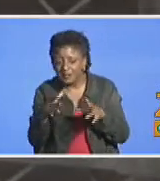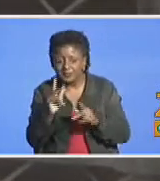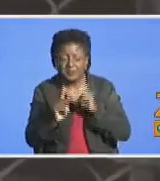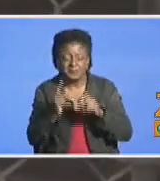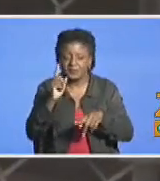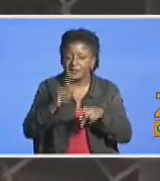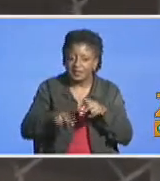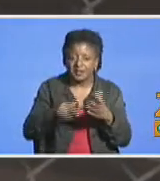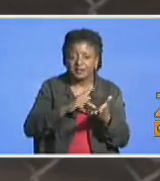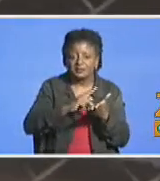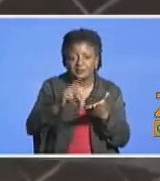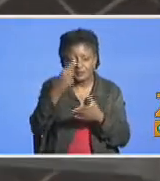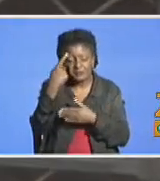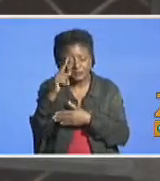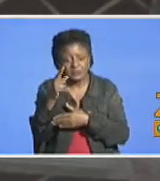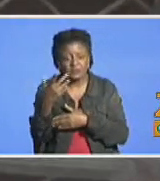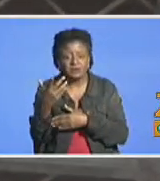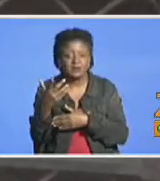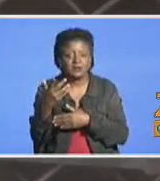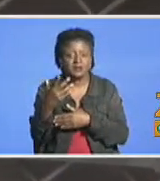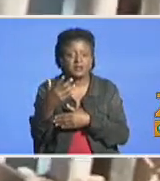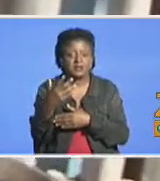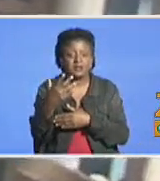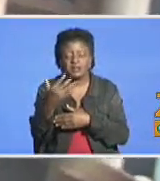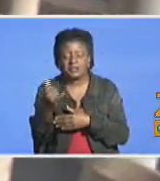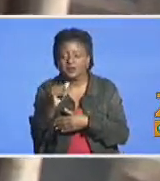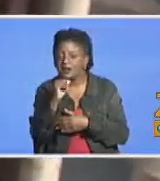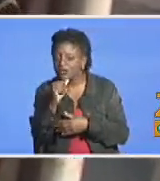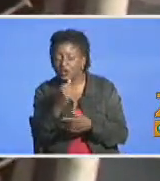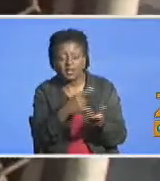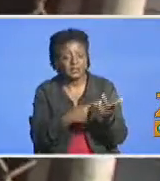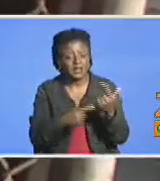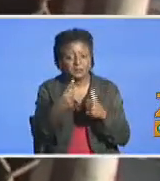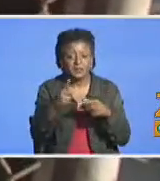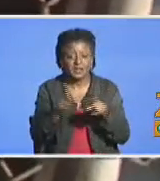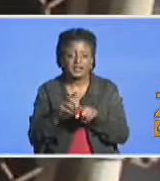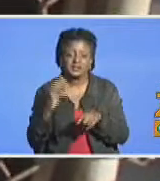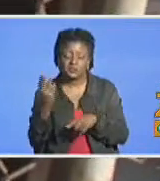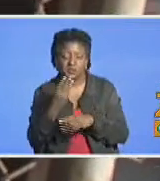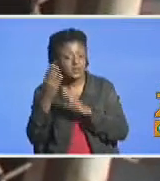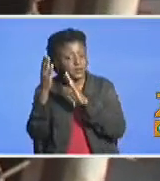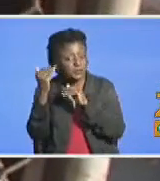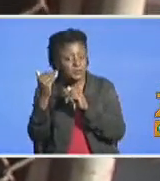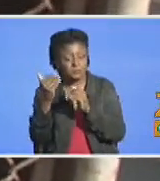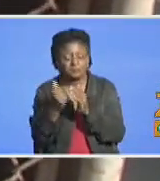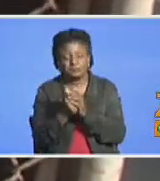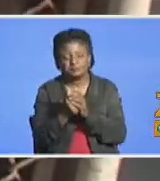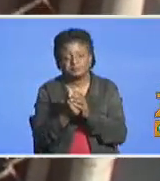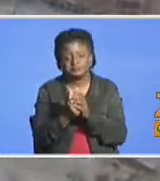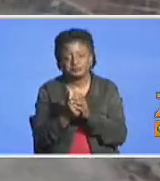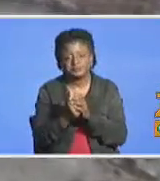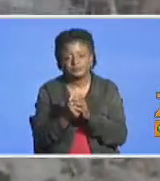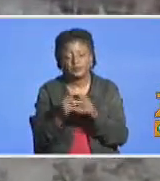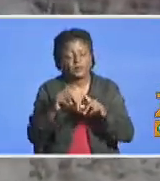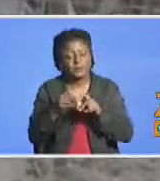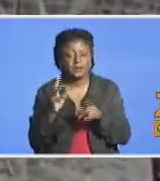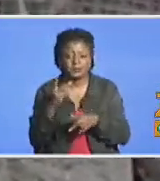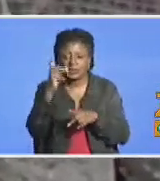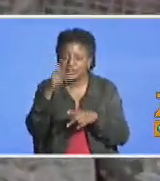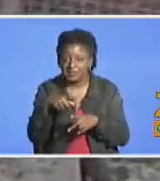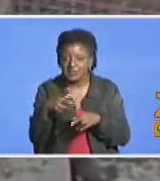to afford, they're not coming as we was hoping. So we need to